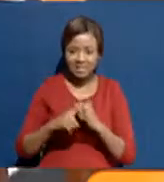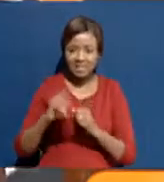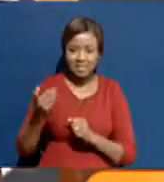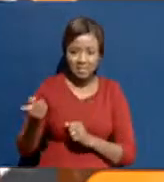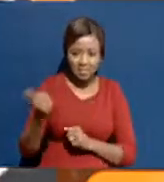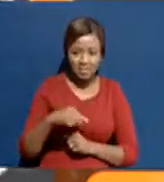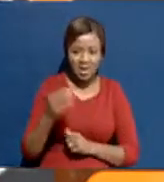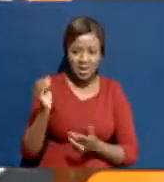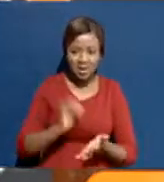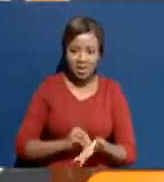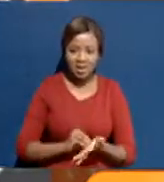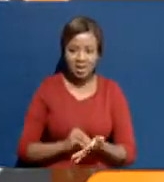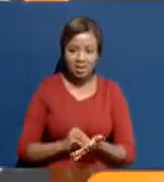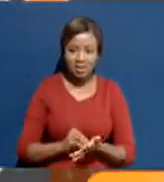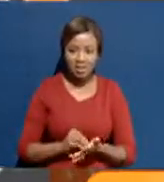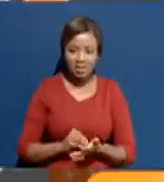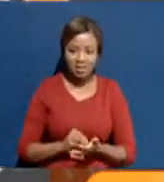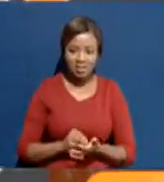told me,